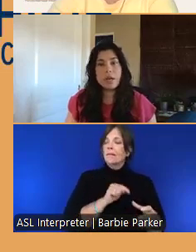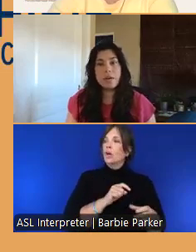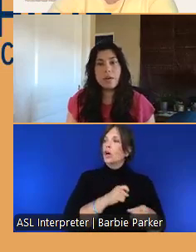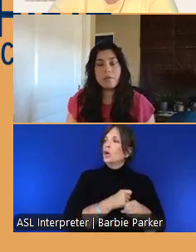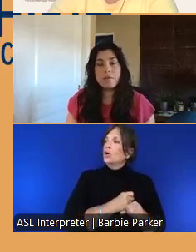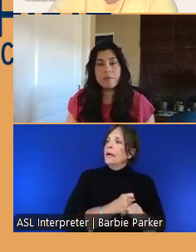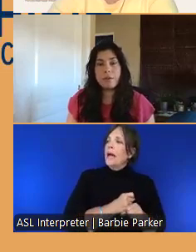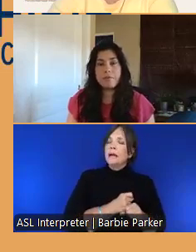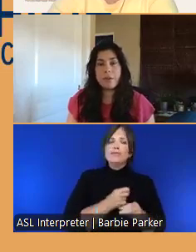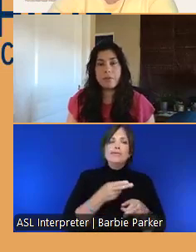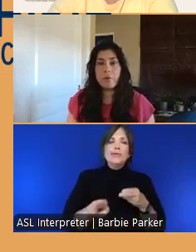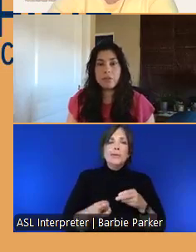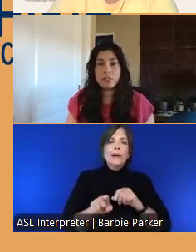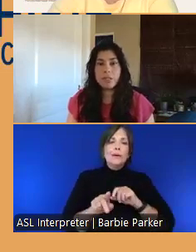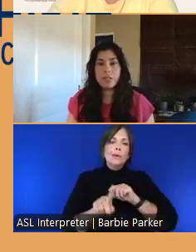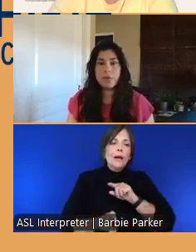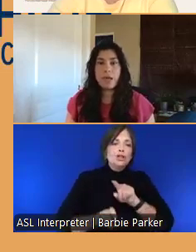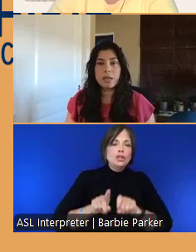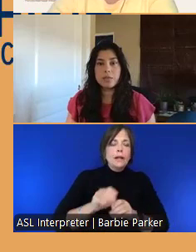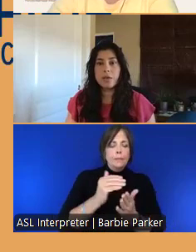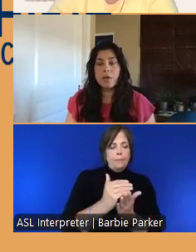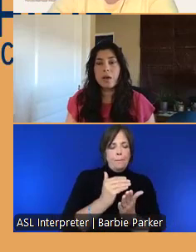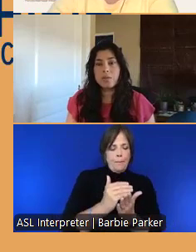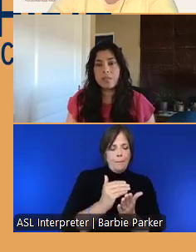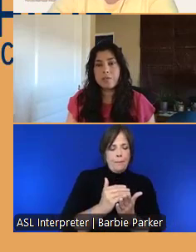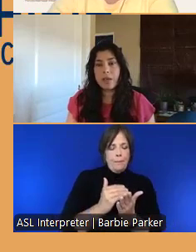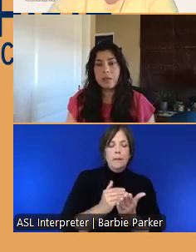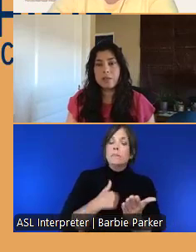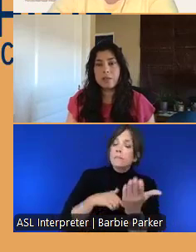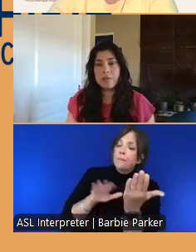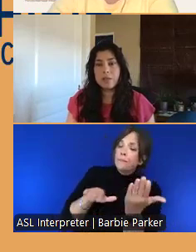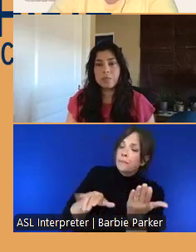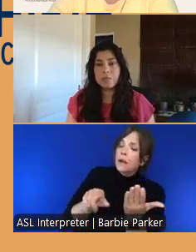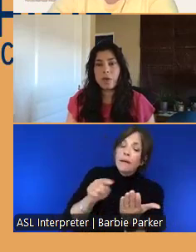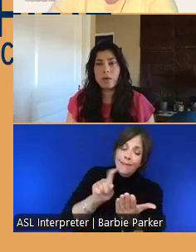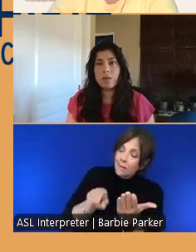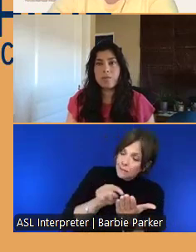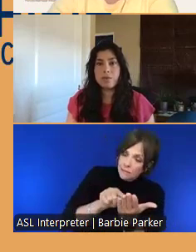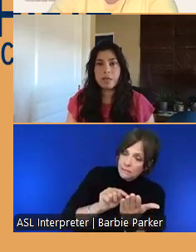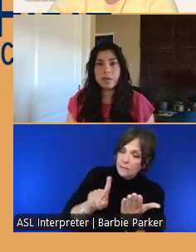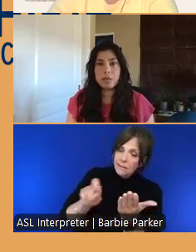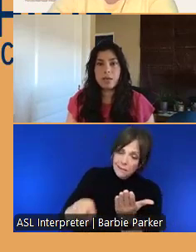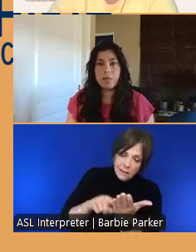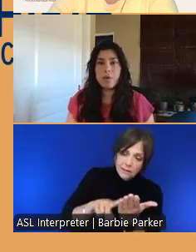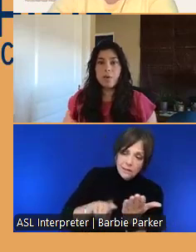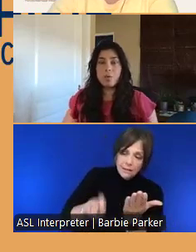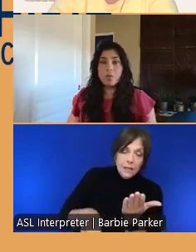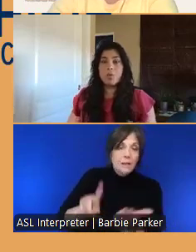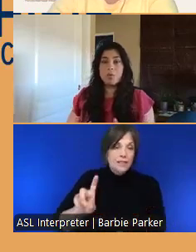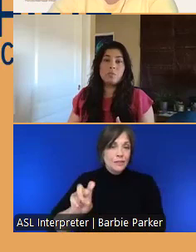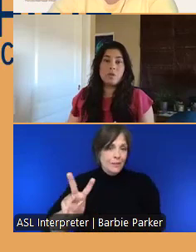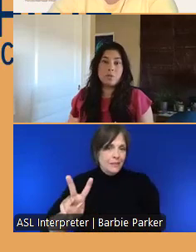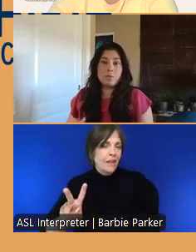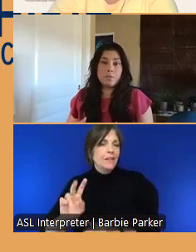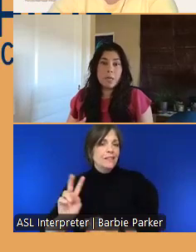a questionnaire of questions that they would ask domestic violence victims when they first encountered them, which